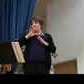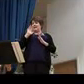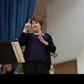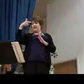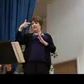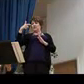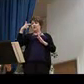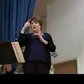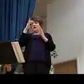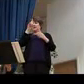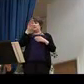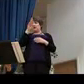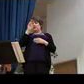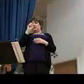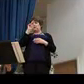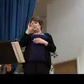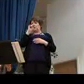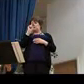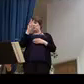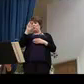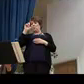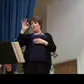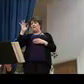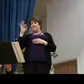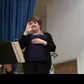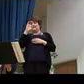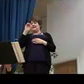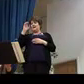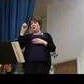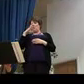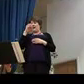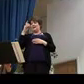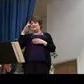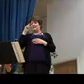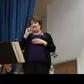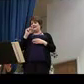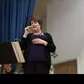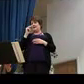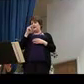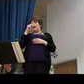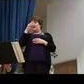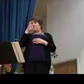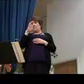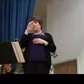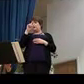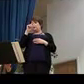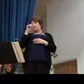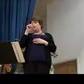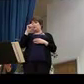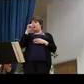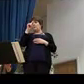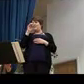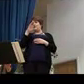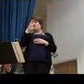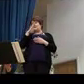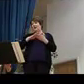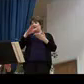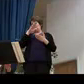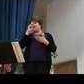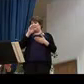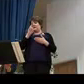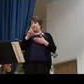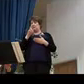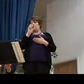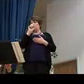of Great Falls College at MSU. Dr. Sue Houston, MSU Learner, Education Faculty.